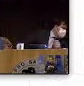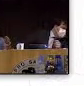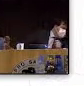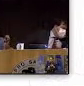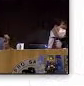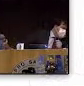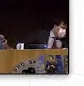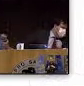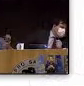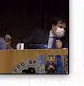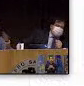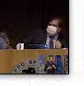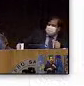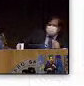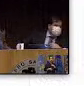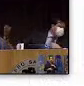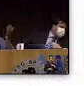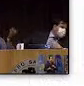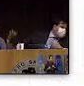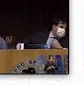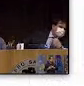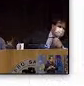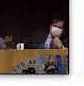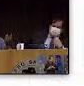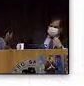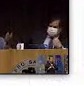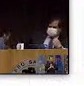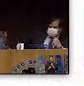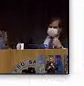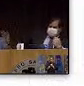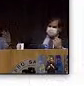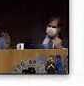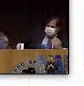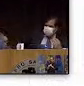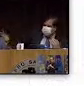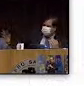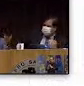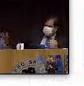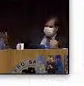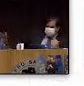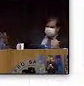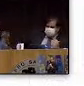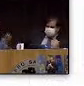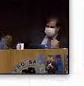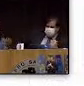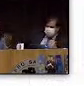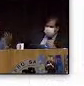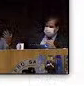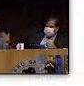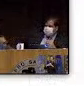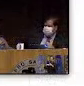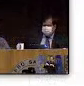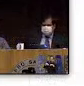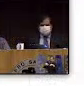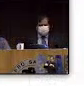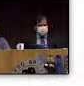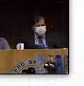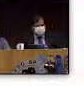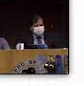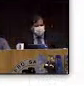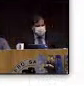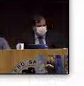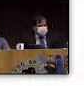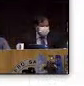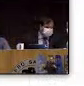The hospital was closed for 6 weeks during COVID, so we have a big problem.